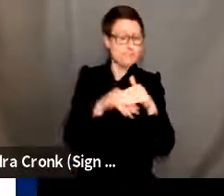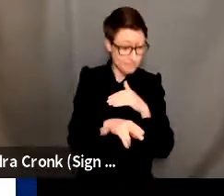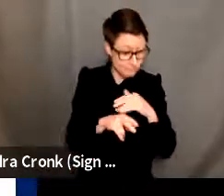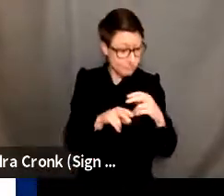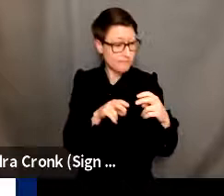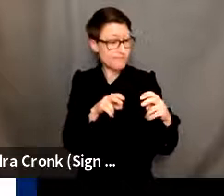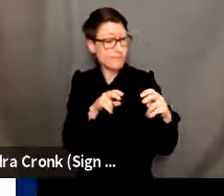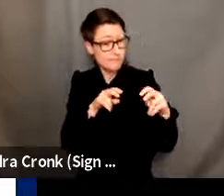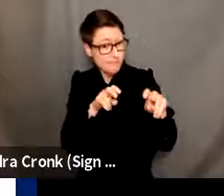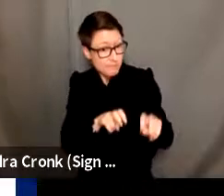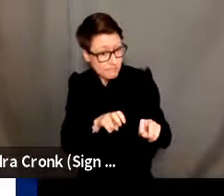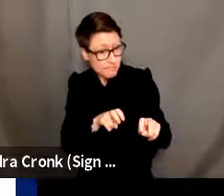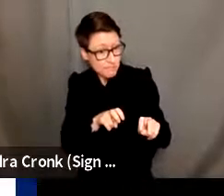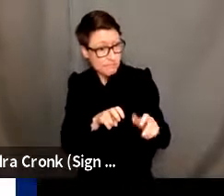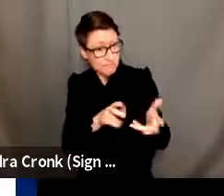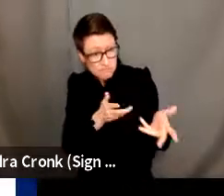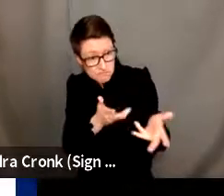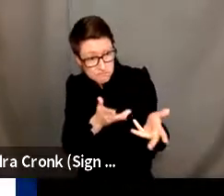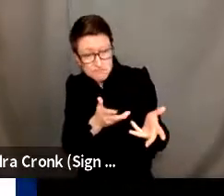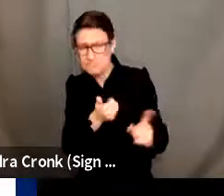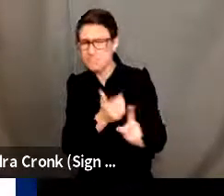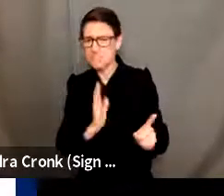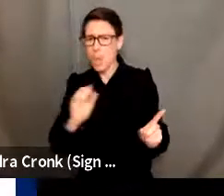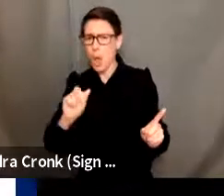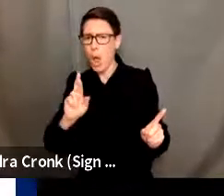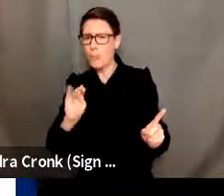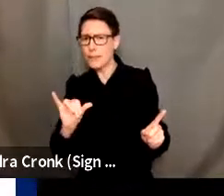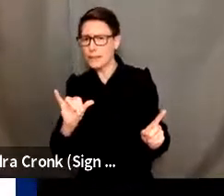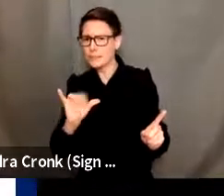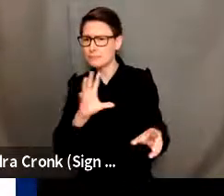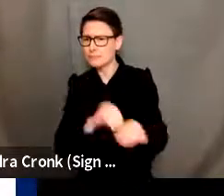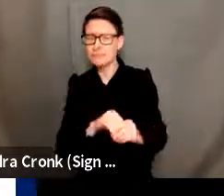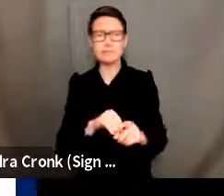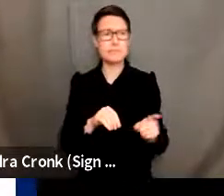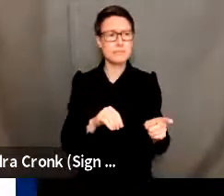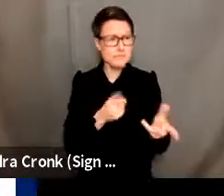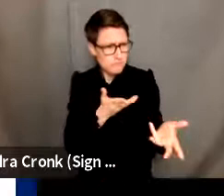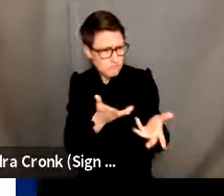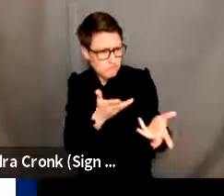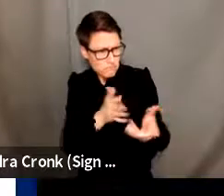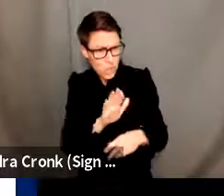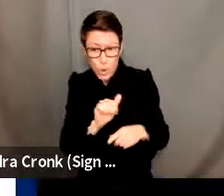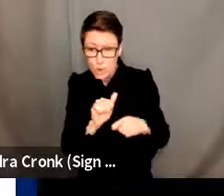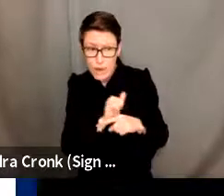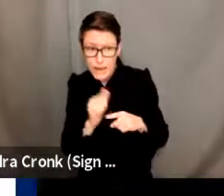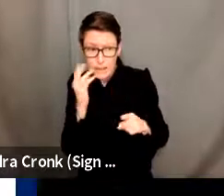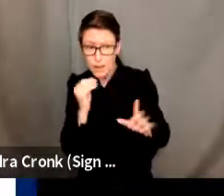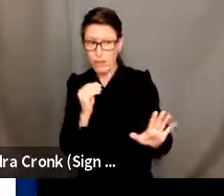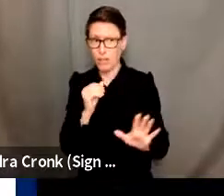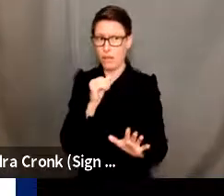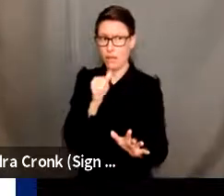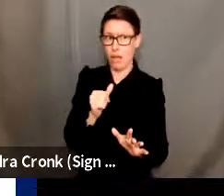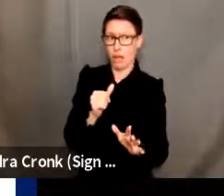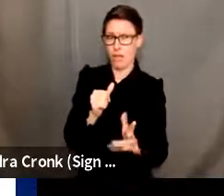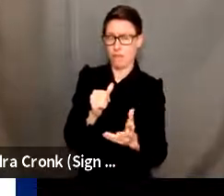And he was Army, so I started talking to him about his training experiences, not the combat experiences, but